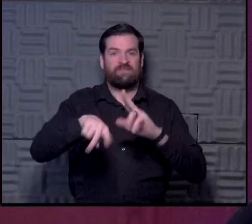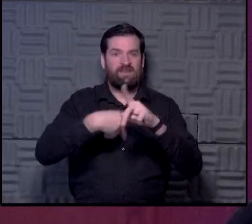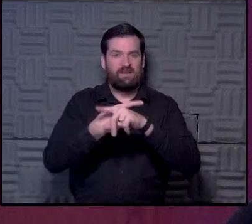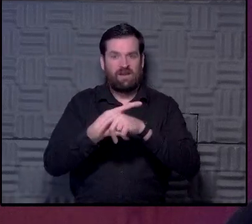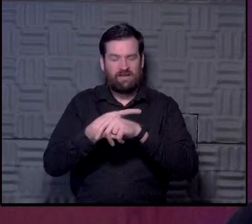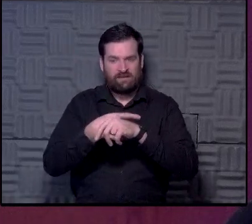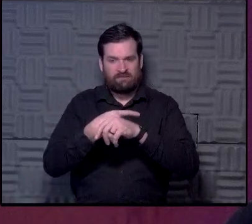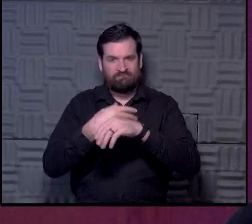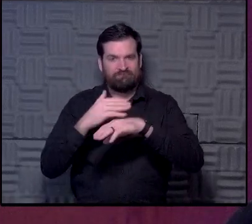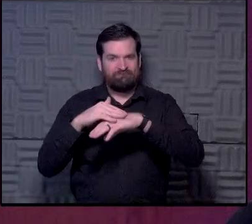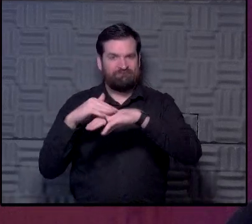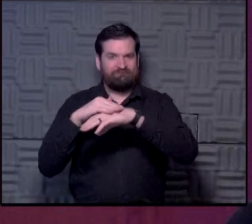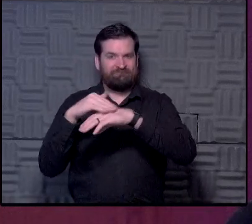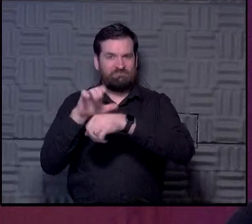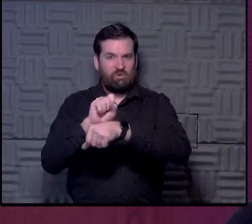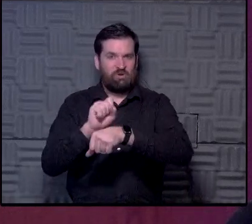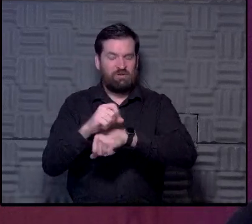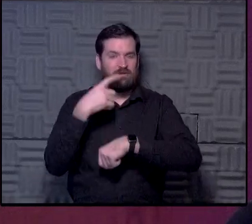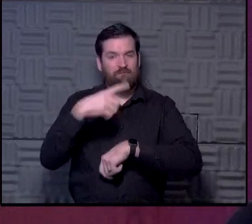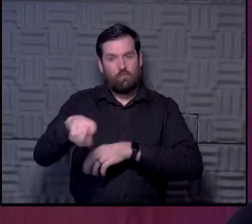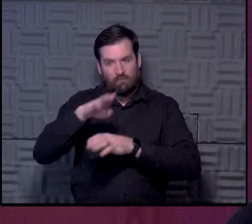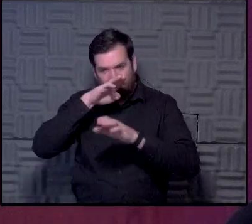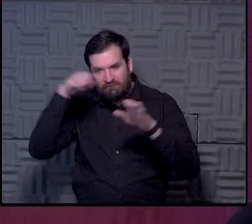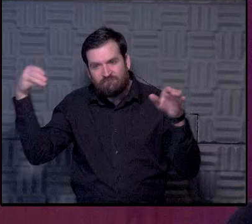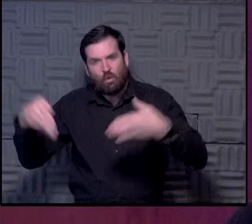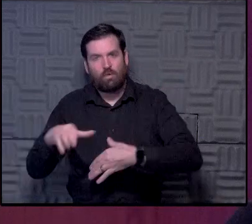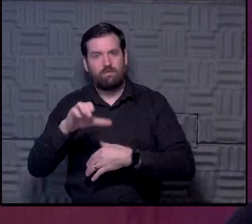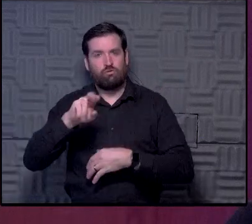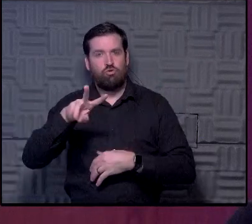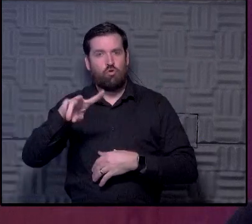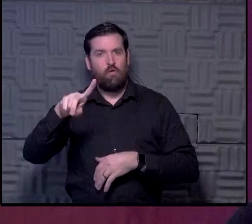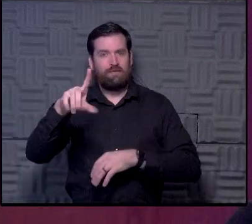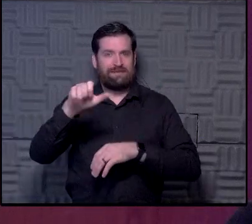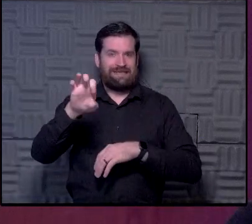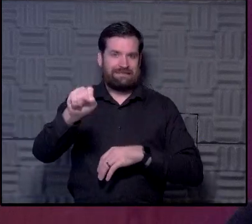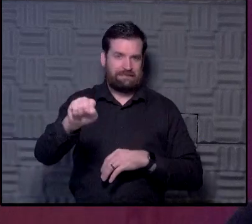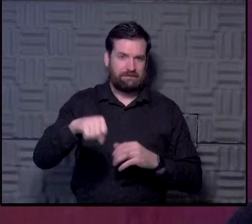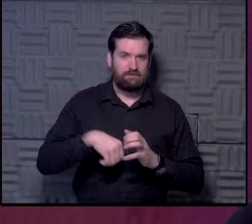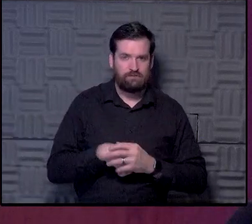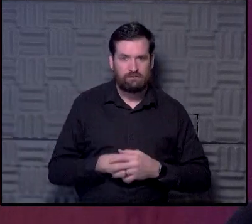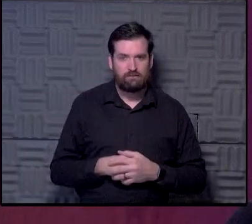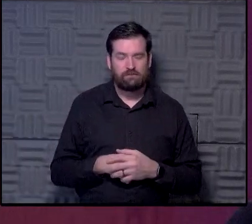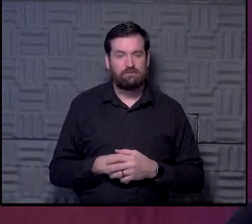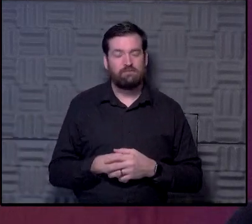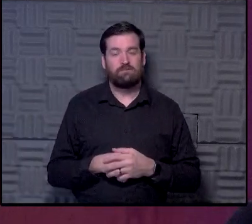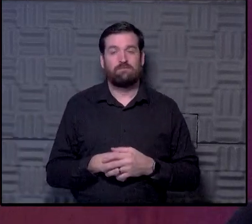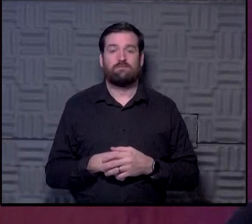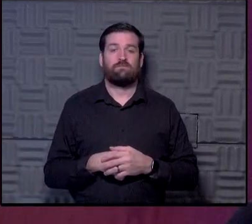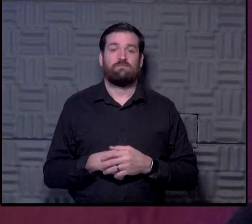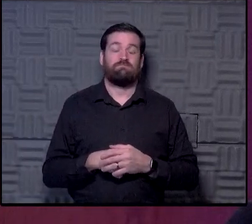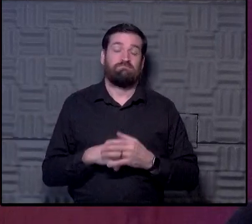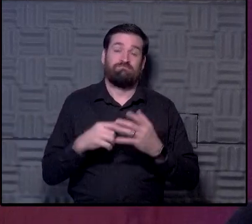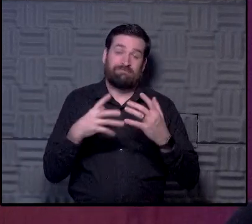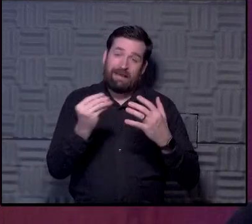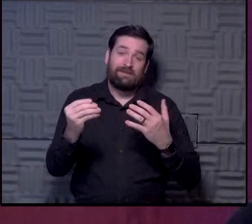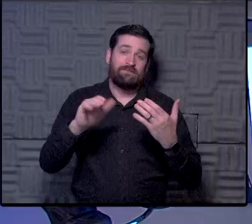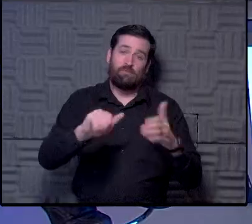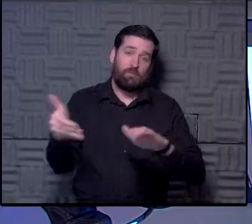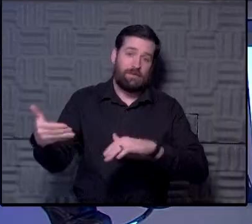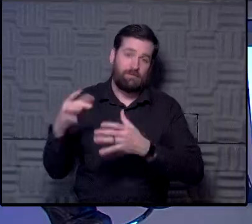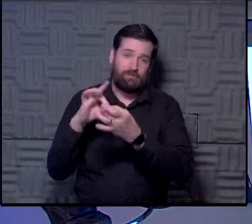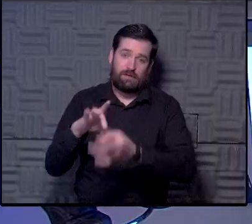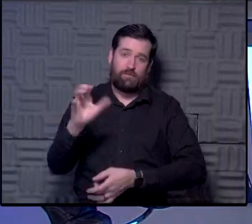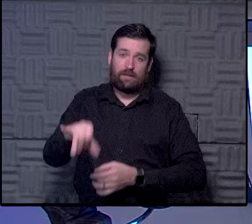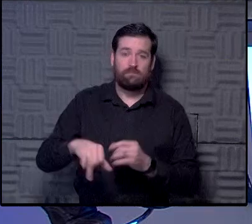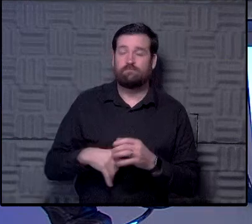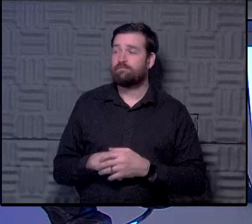just to handle the sharp increase in COVID cases and the concomitant morbidity associated with them.